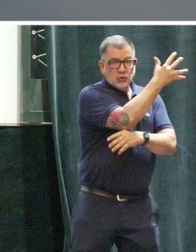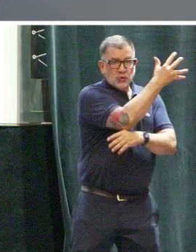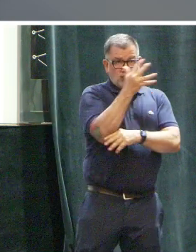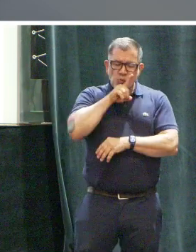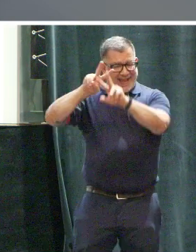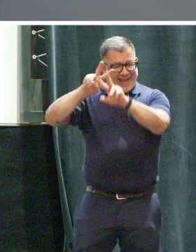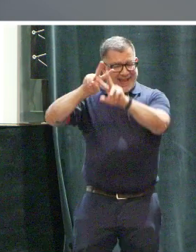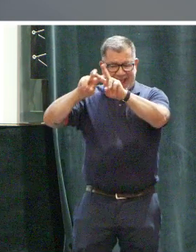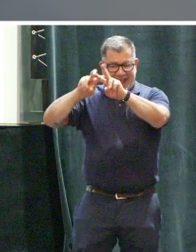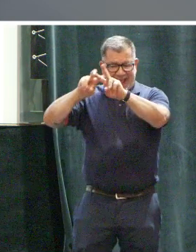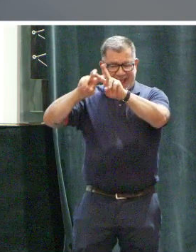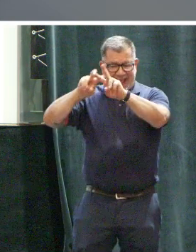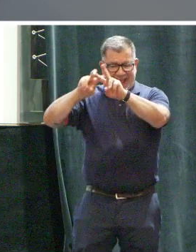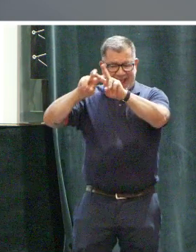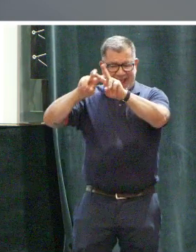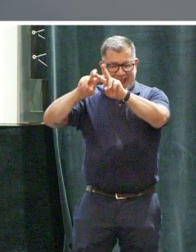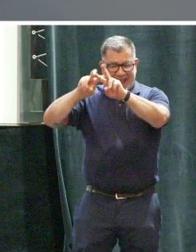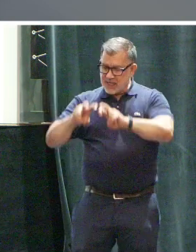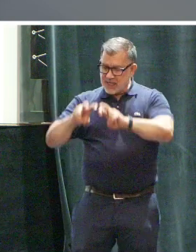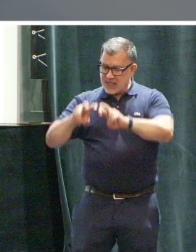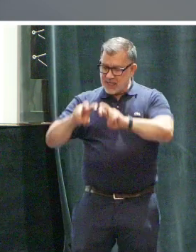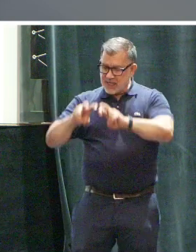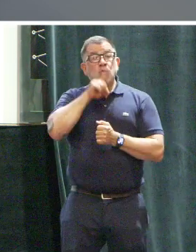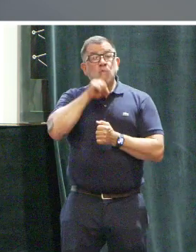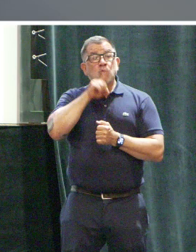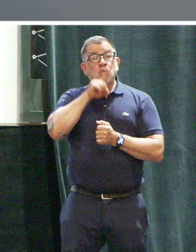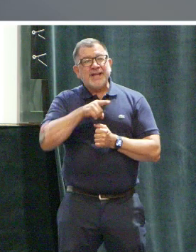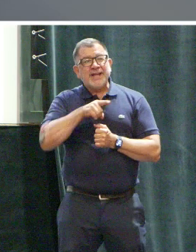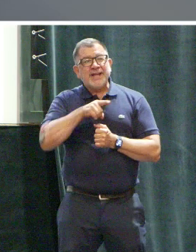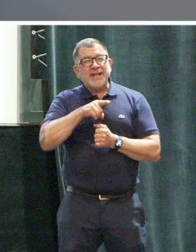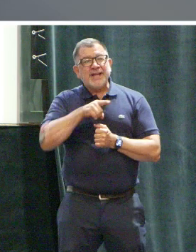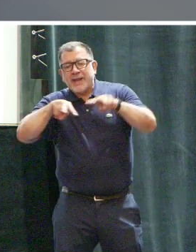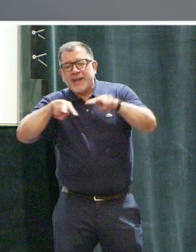as part of the project. And so we're looking at the diversity of